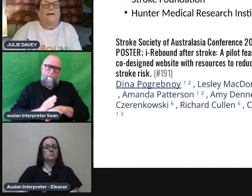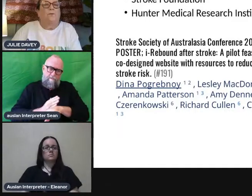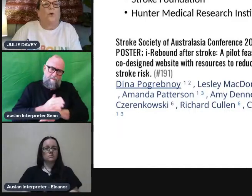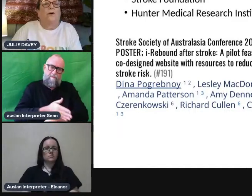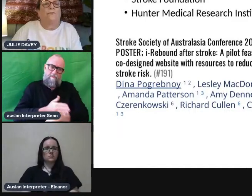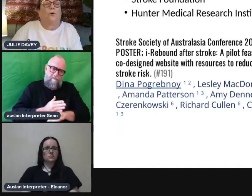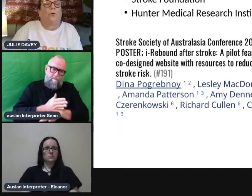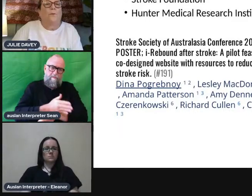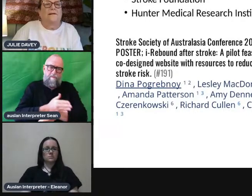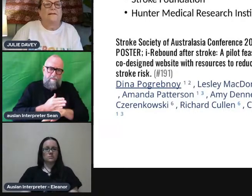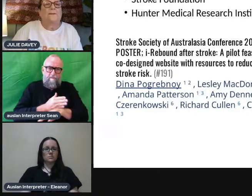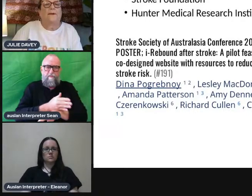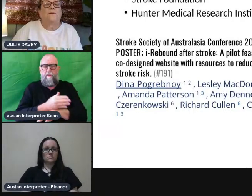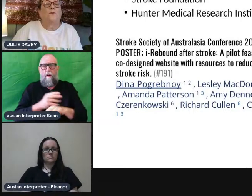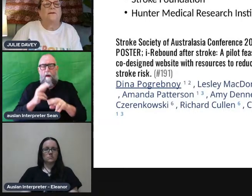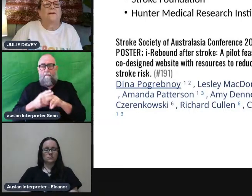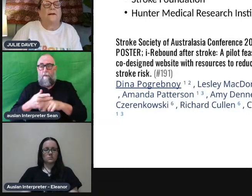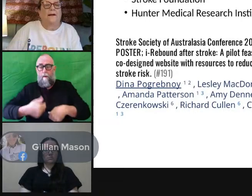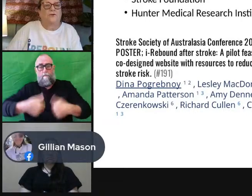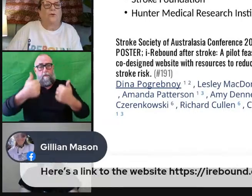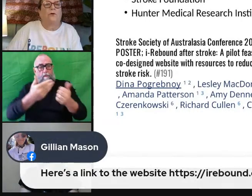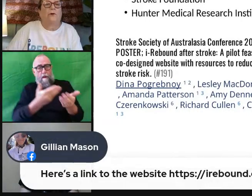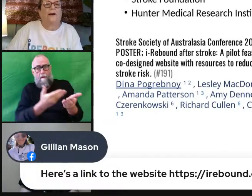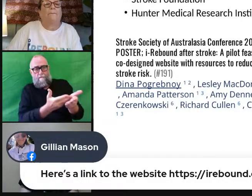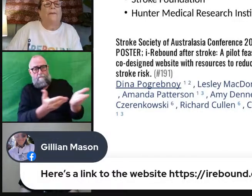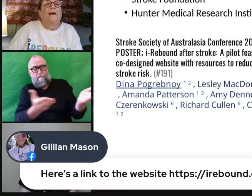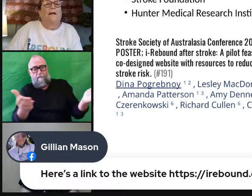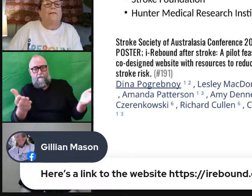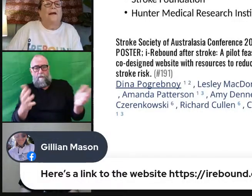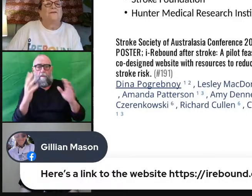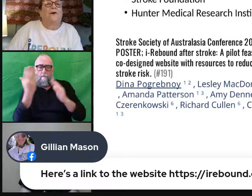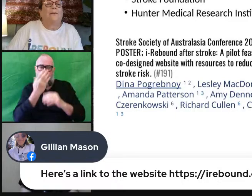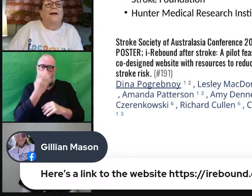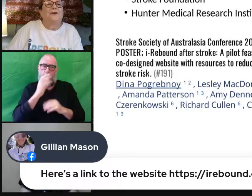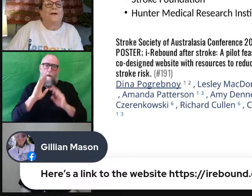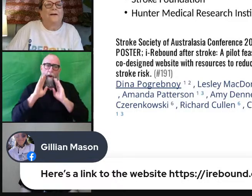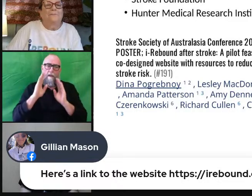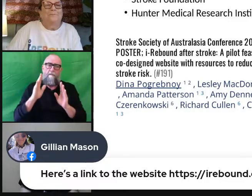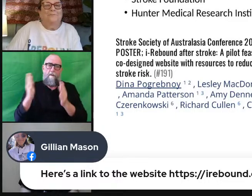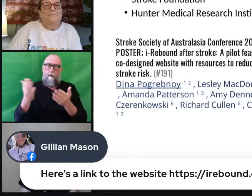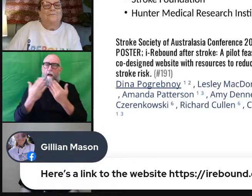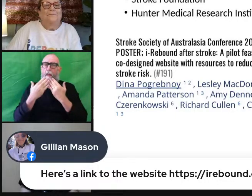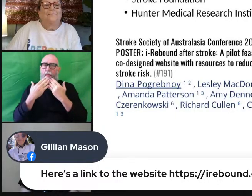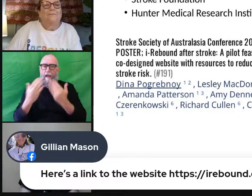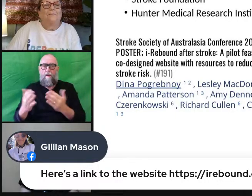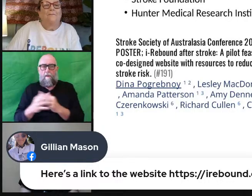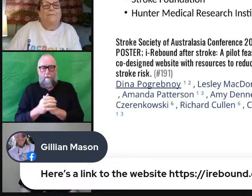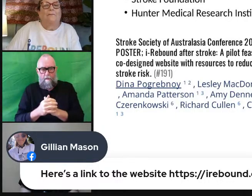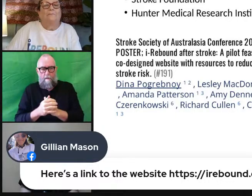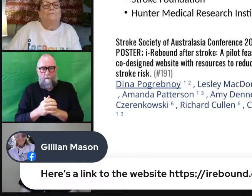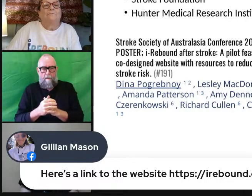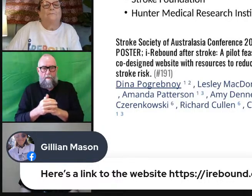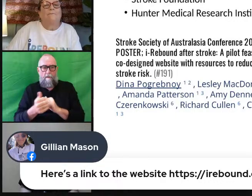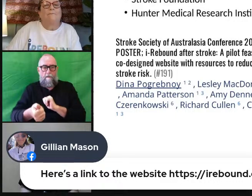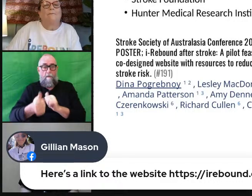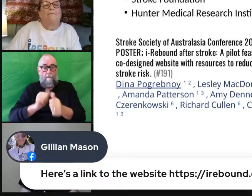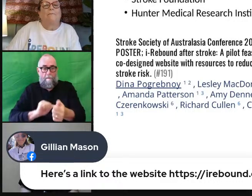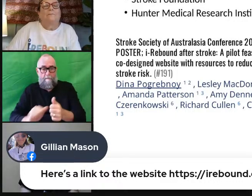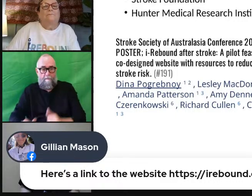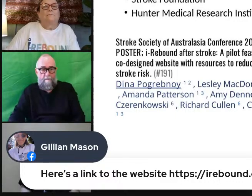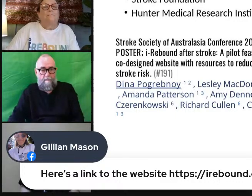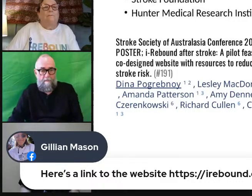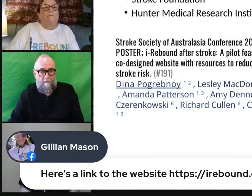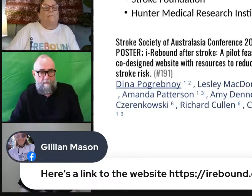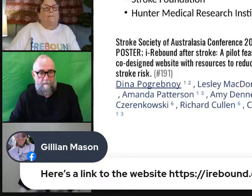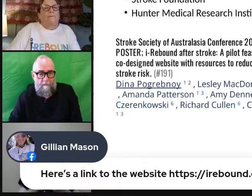making this work for all participants was extraordinary. Thanks very much. All right.